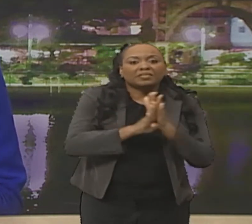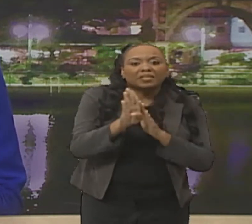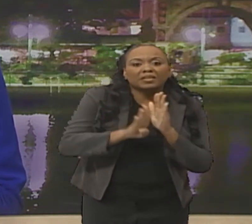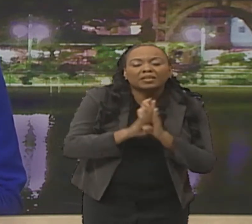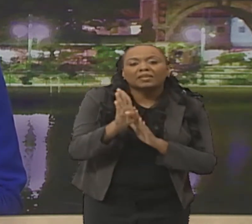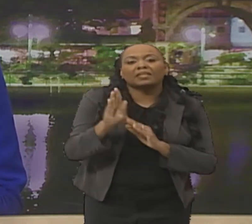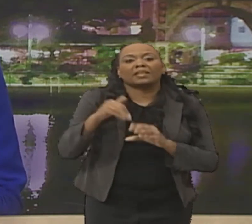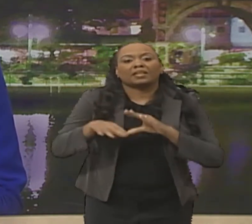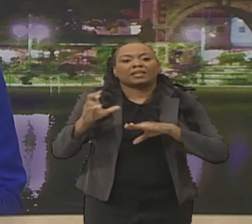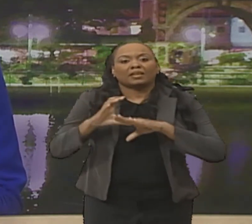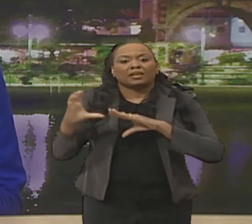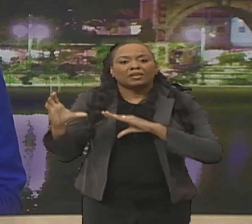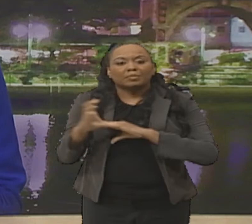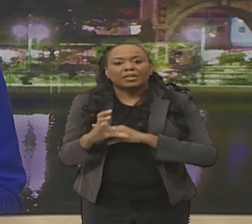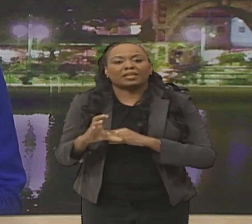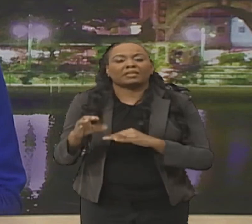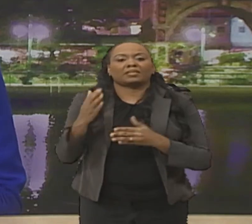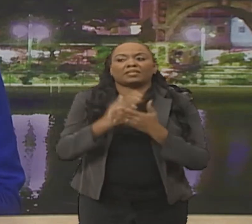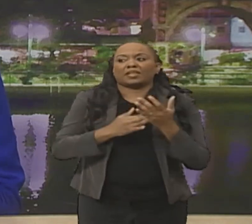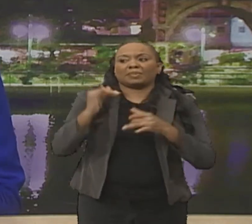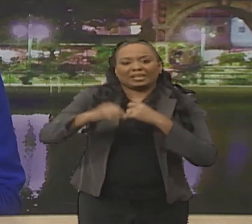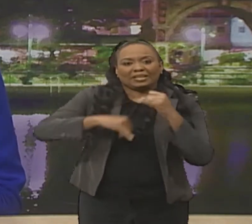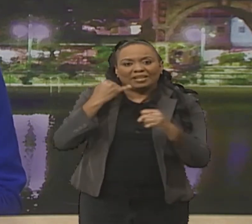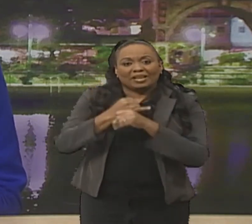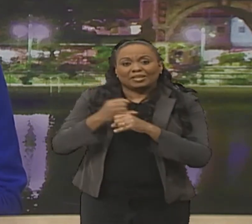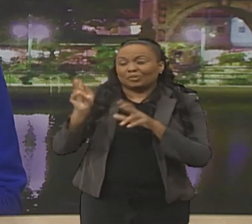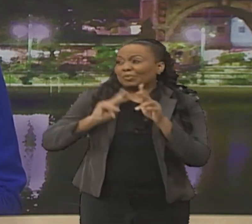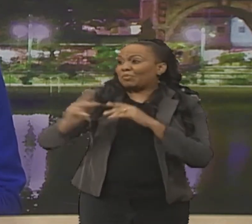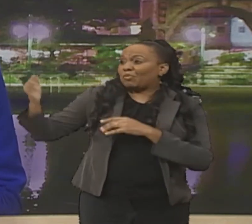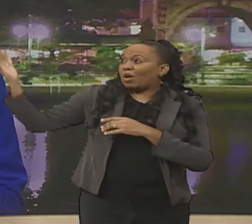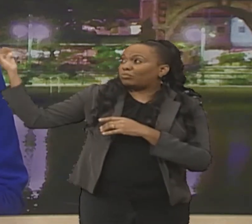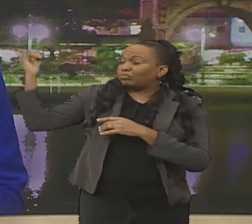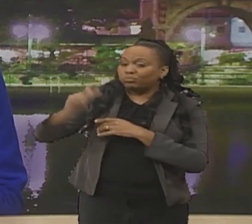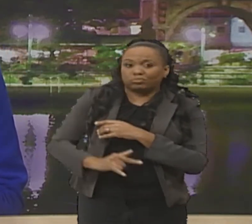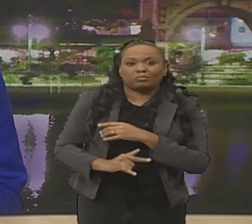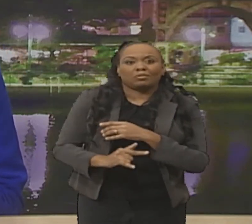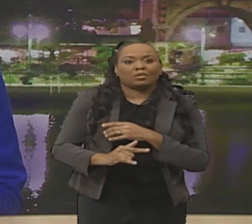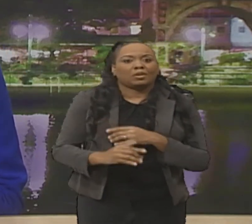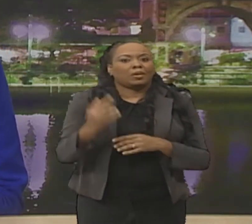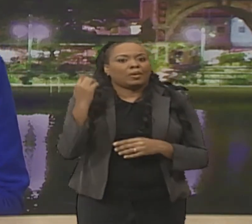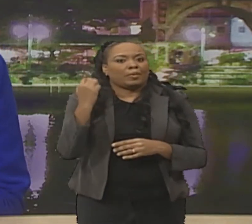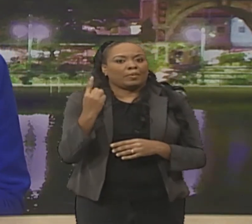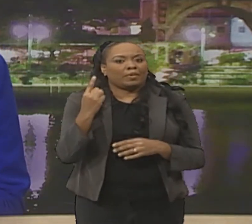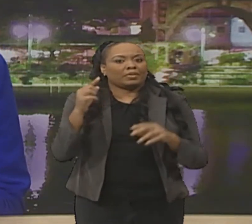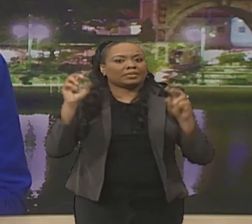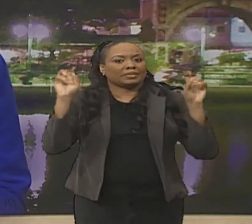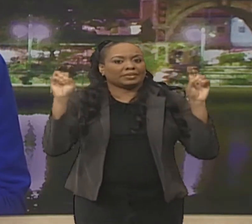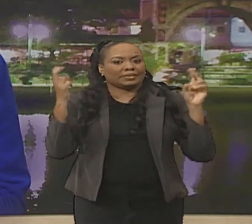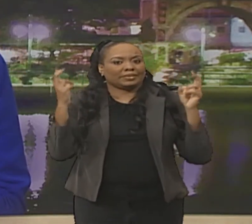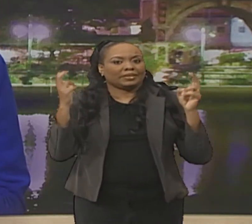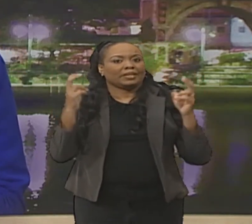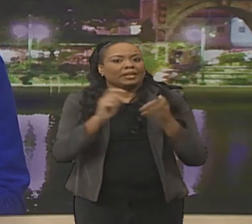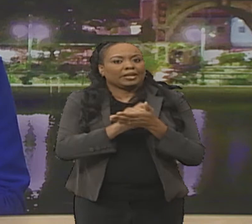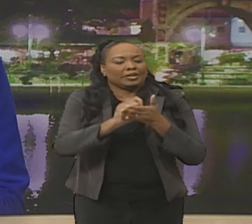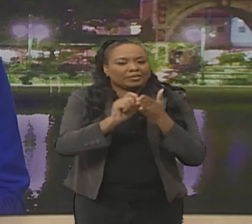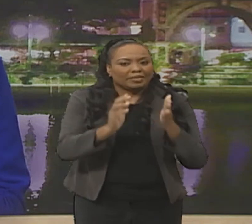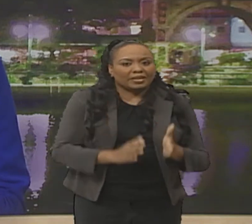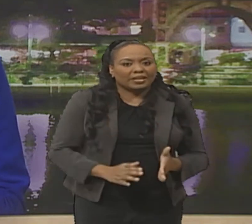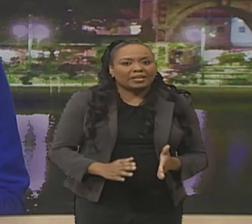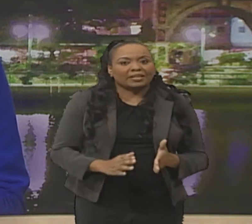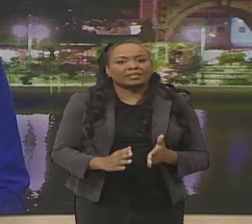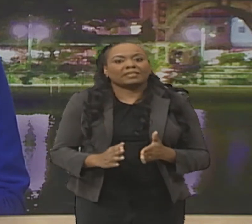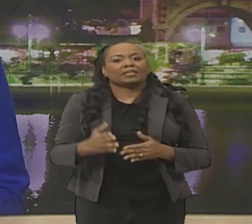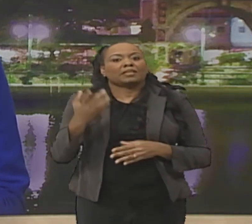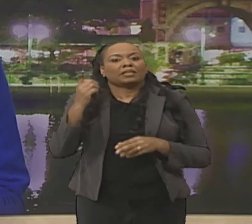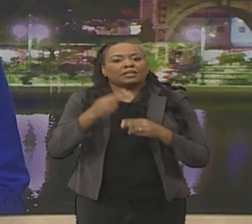the Caribbean by bringing in some big international names to work with them. One of them is top producer, publisher and